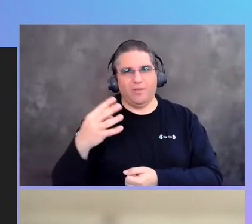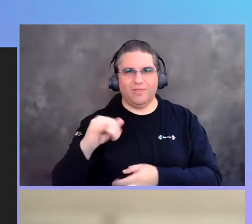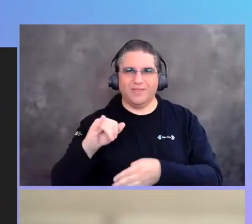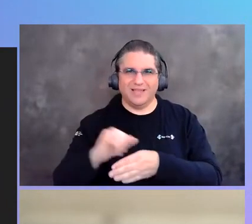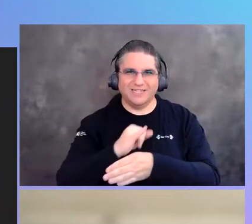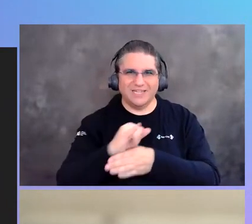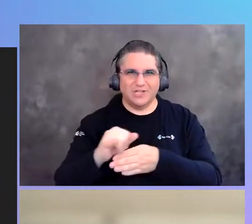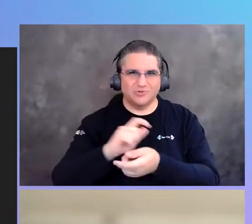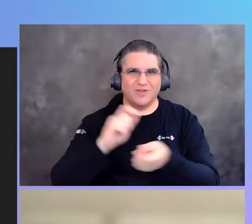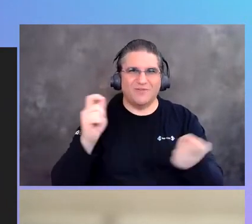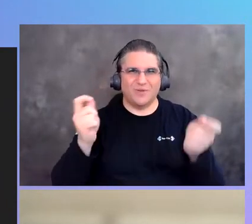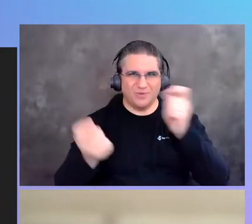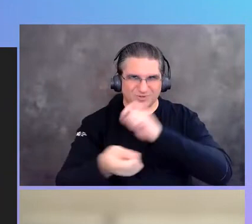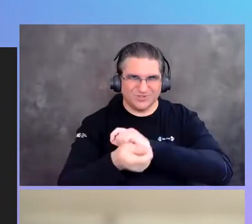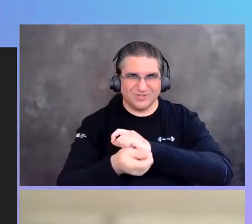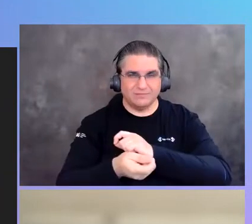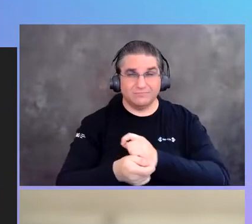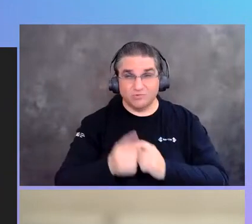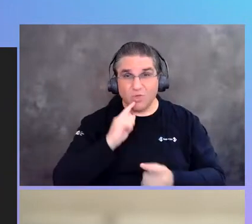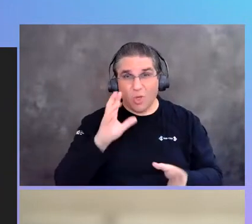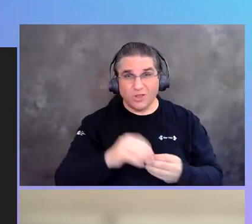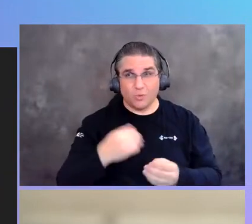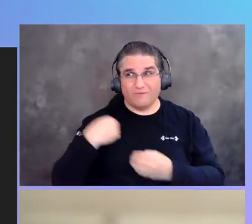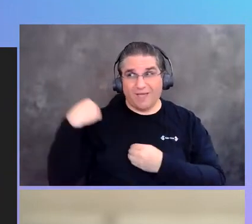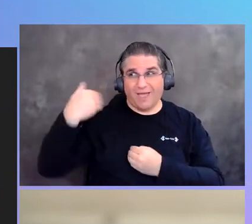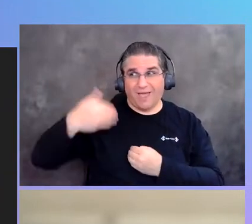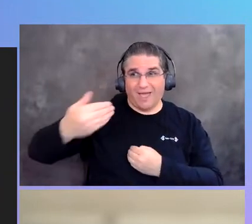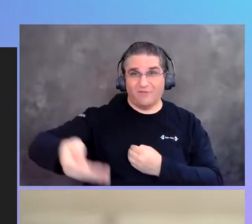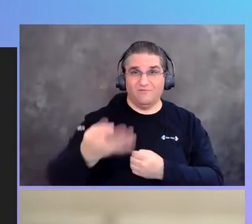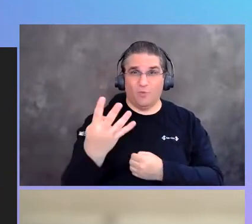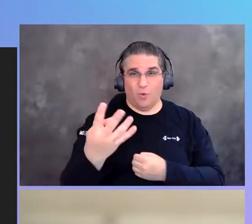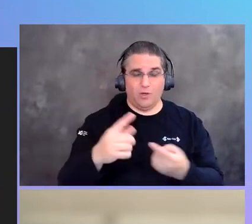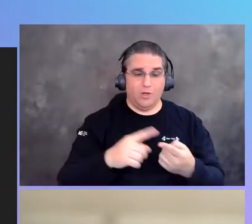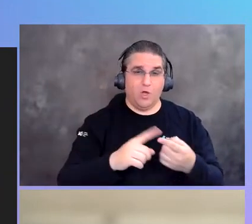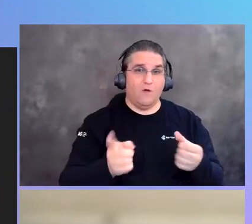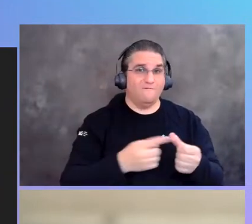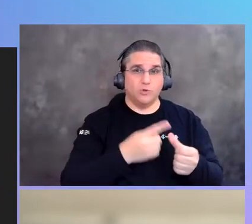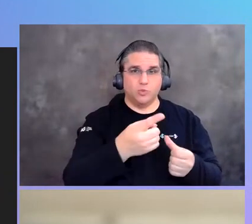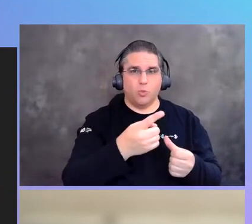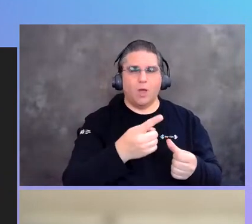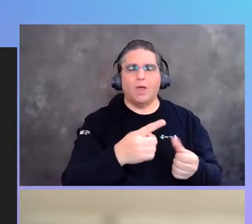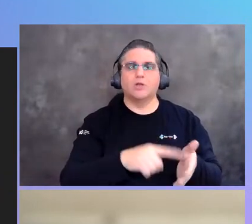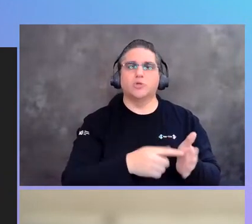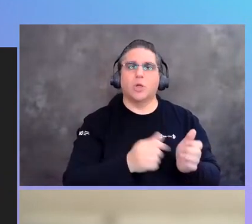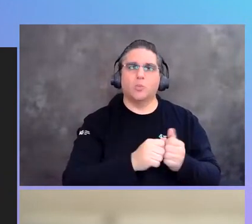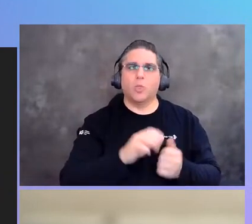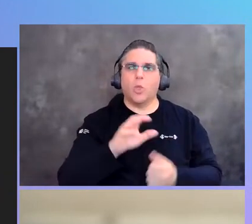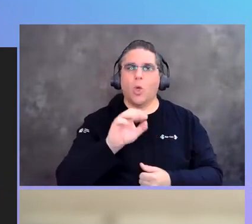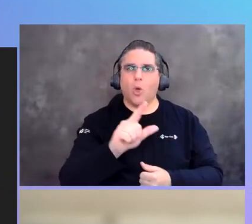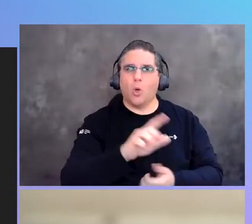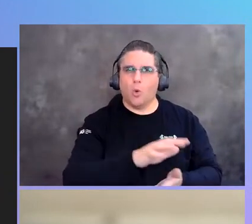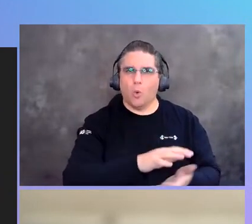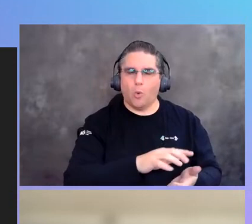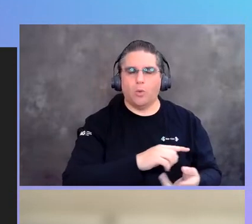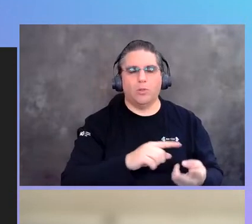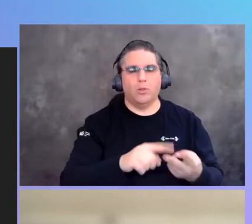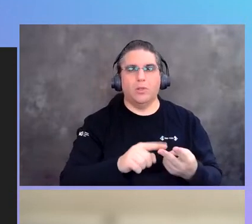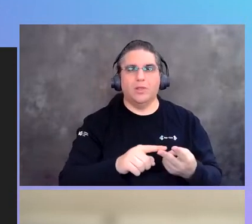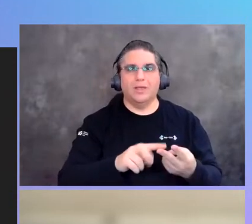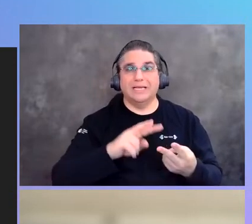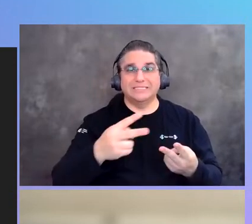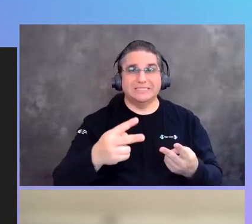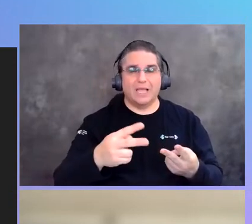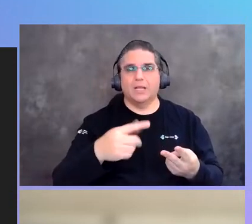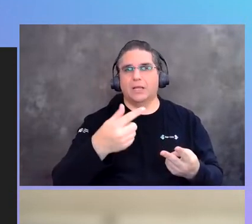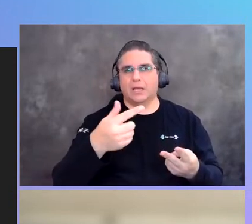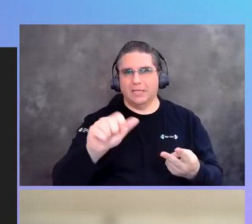So there was four of them, if you don't know. So we kind of had the first one, which kind of driven by coal, second one, which was driven by gas,